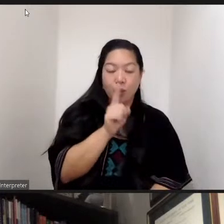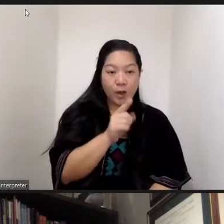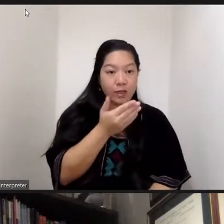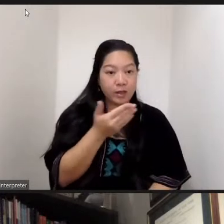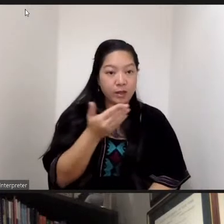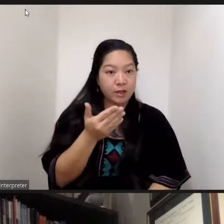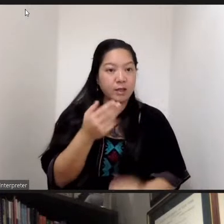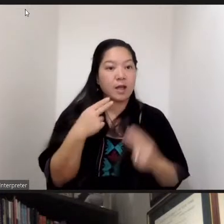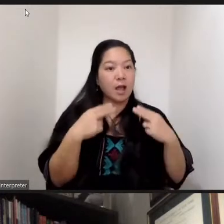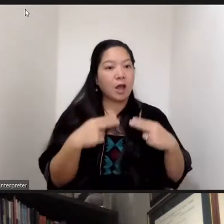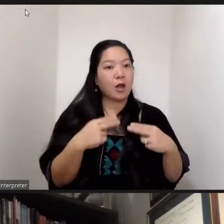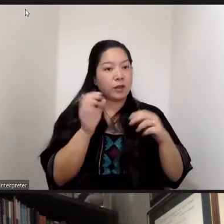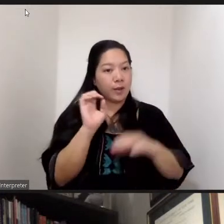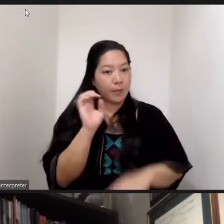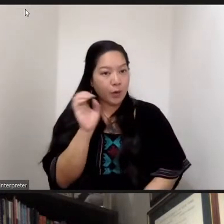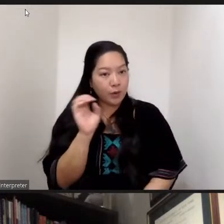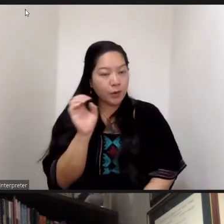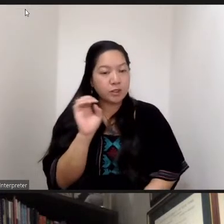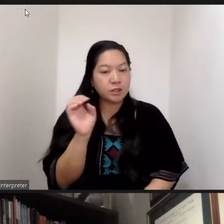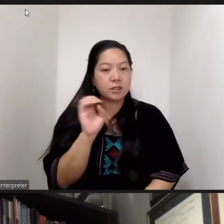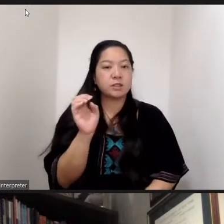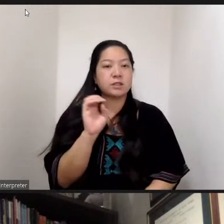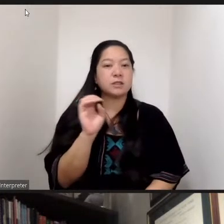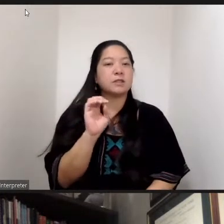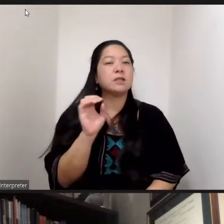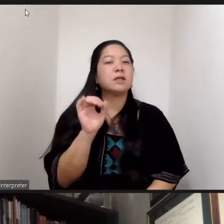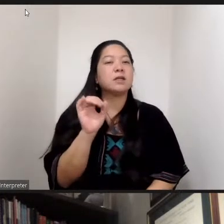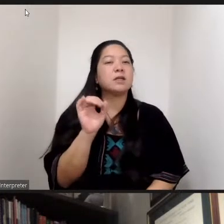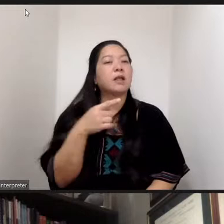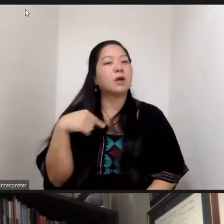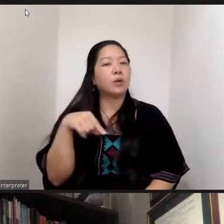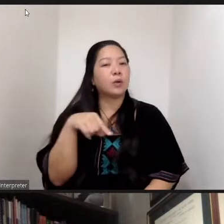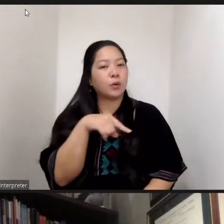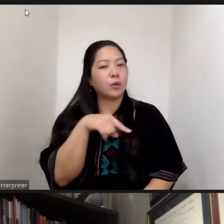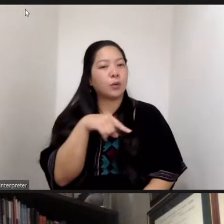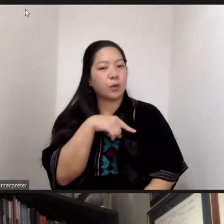health emergency is that we are